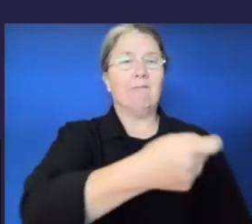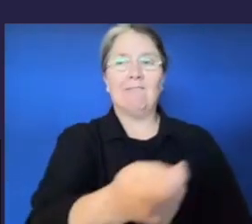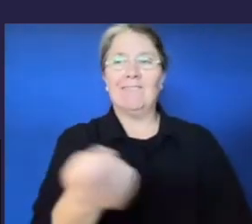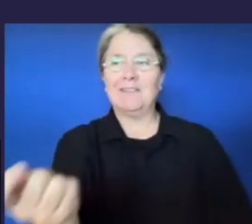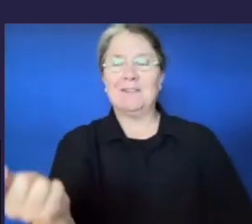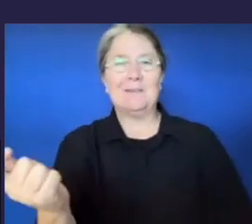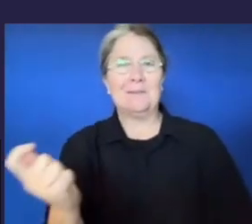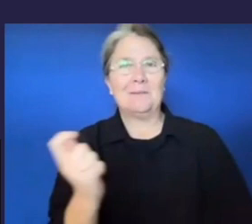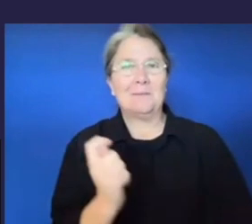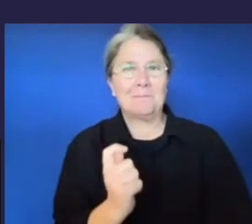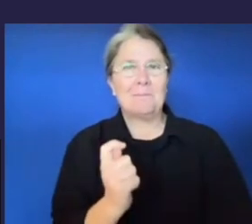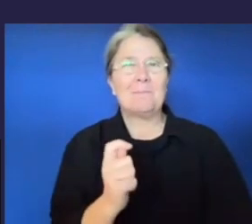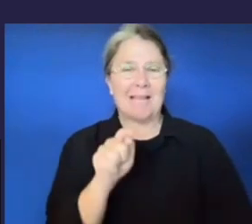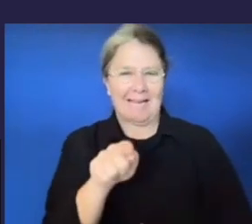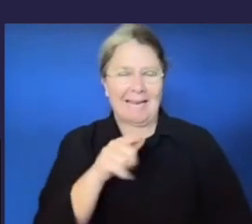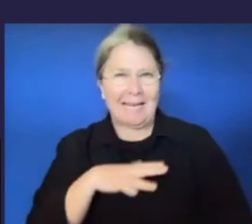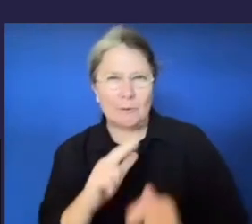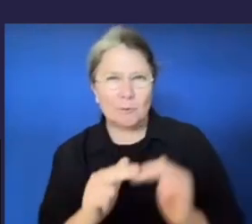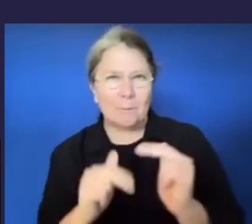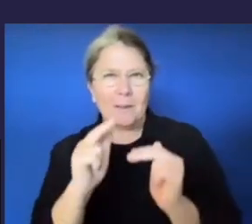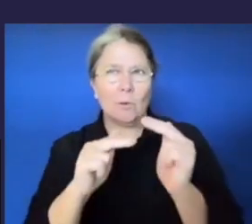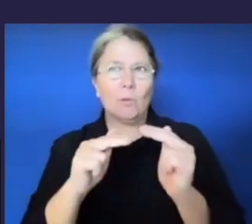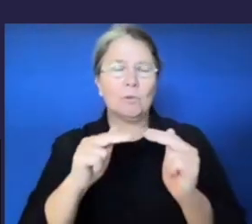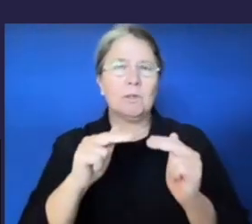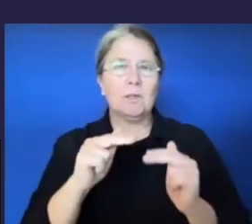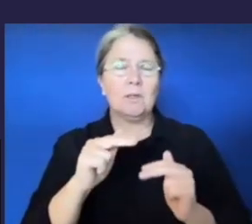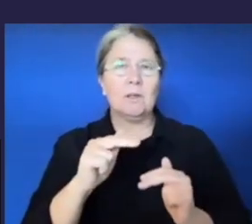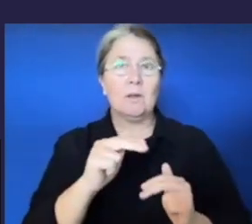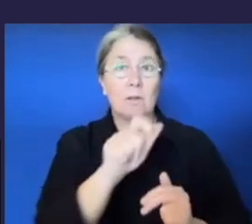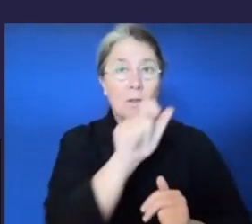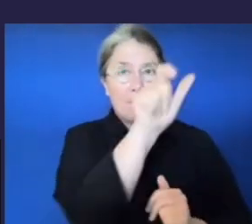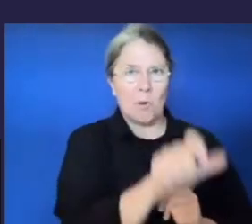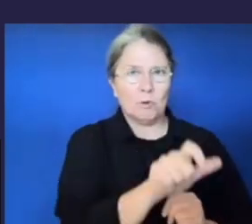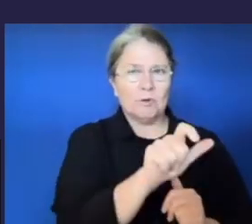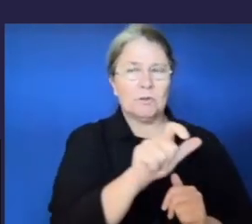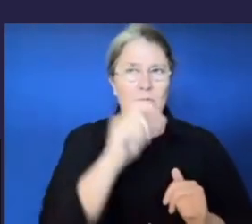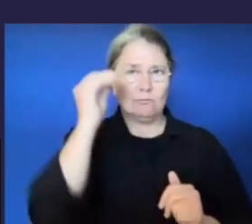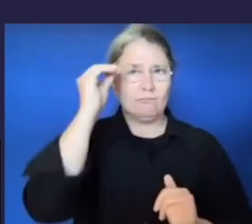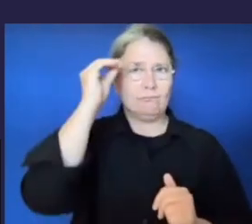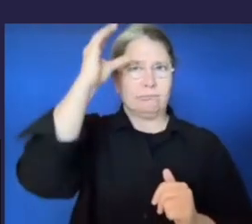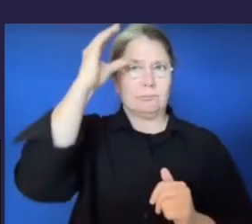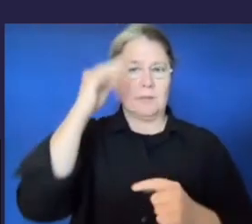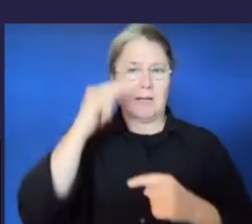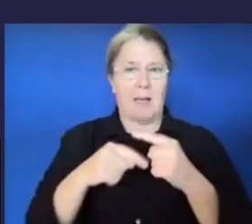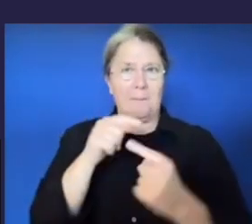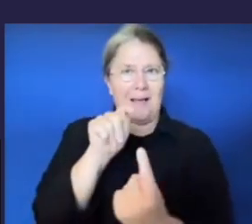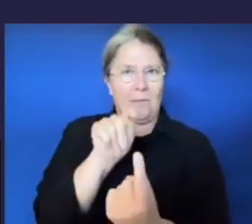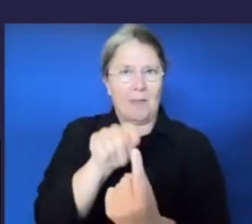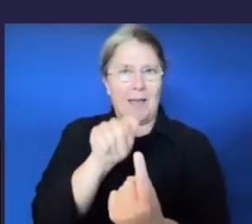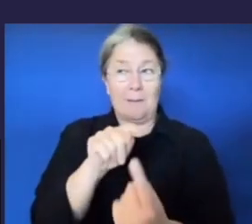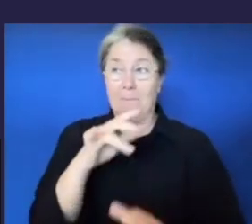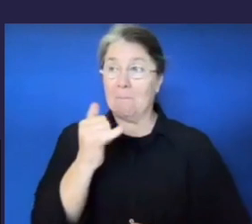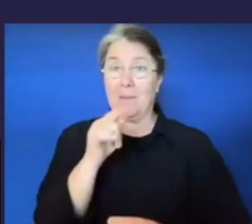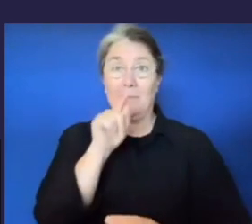Some aspects of culture are not obvious, and it might require becoming a bit of a social detective.